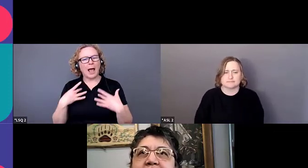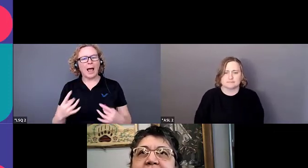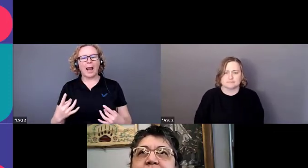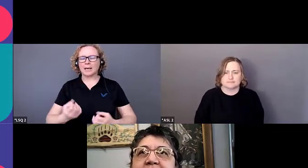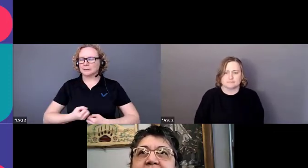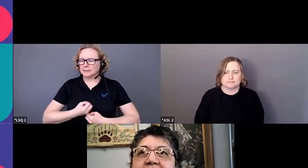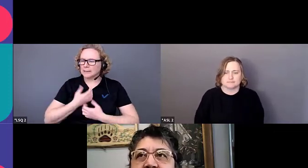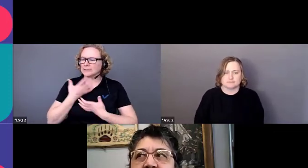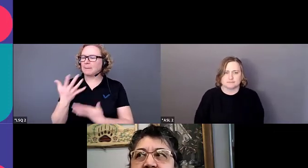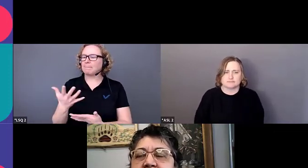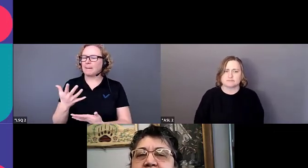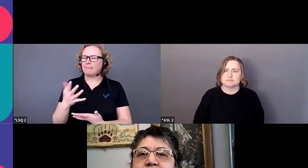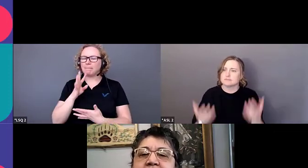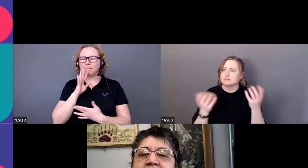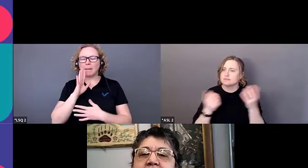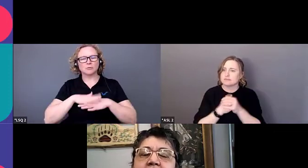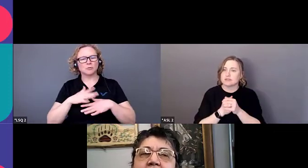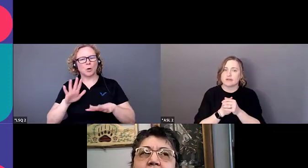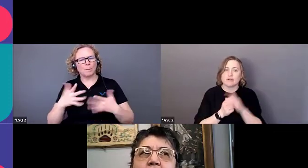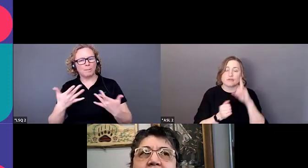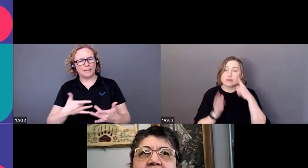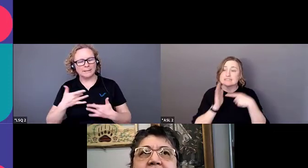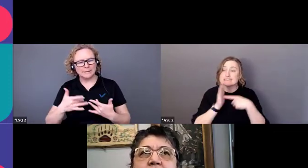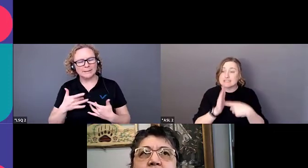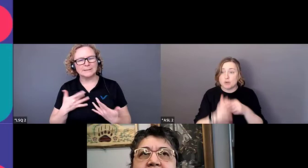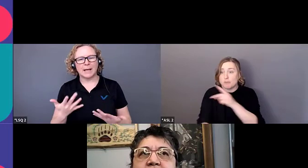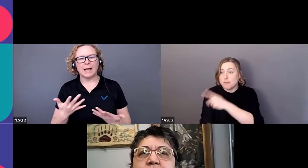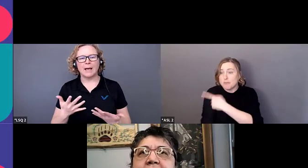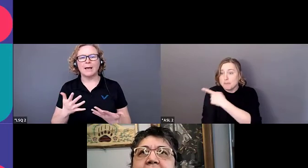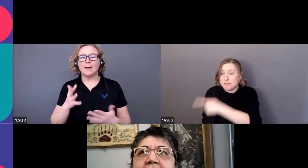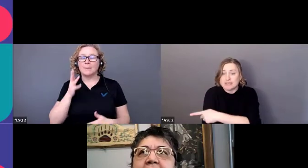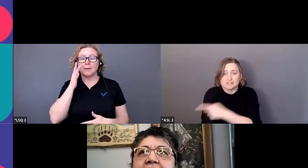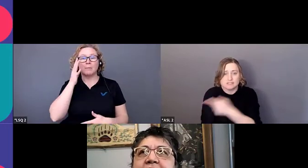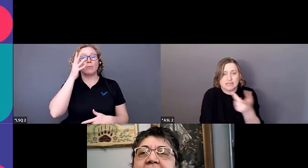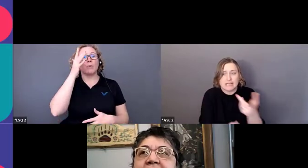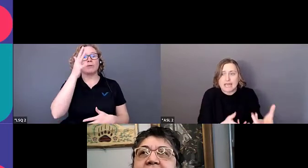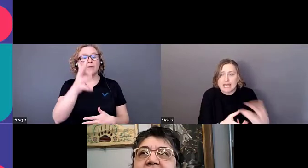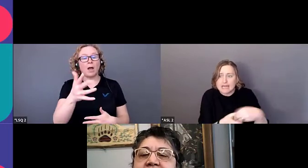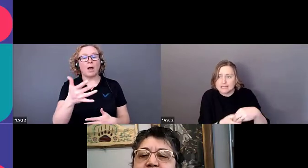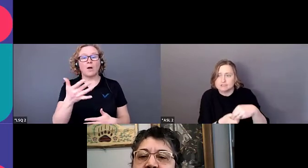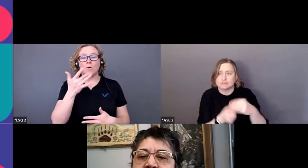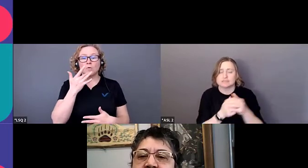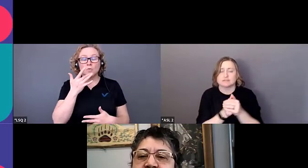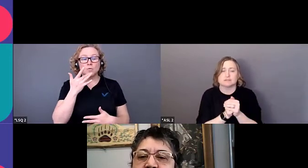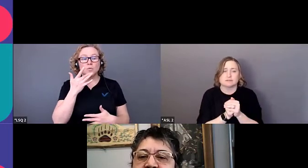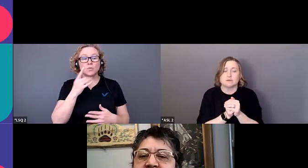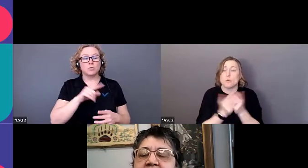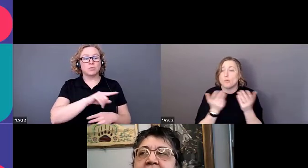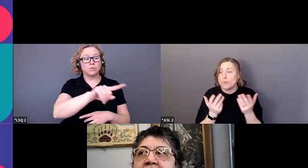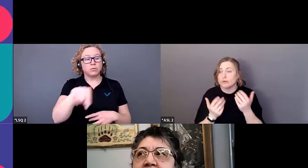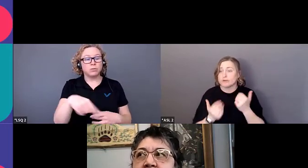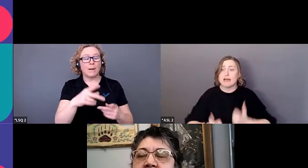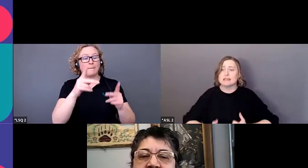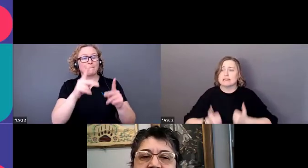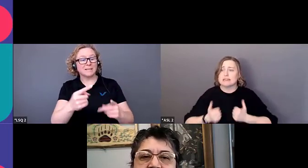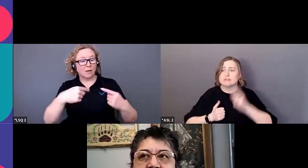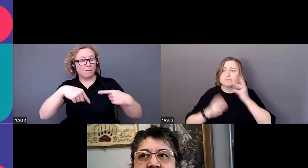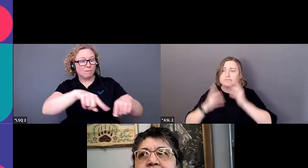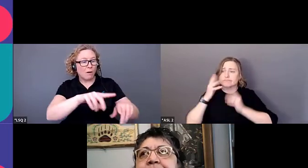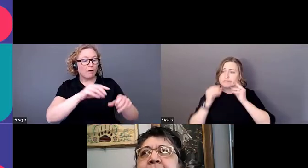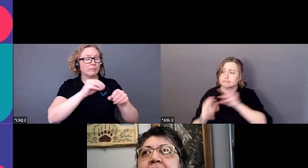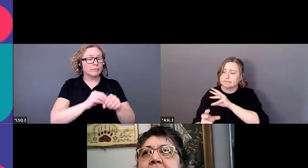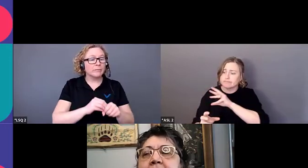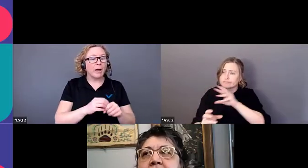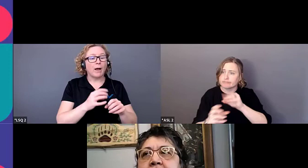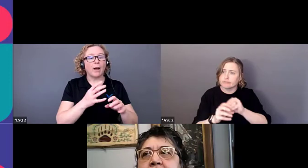to embrace patient engagement and ways in which we can have the lived experience voice in our